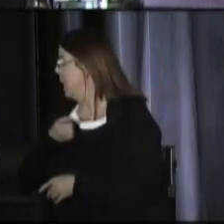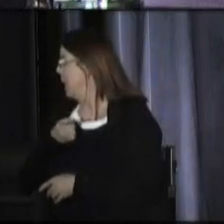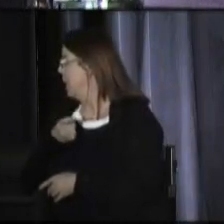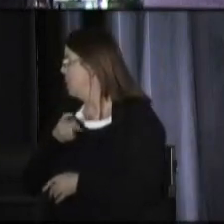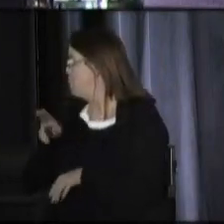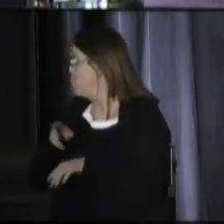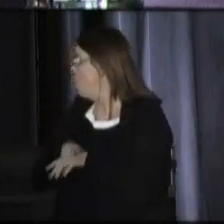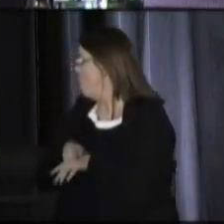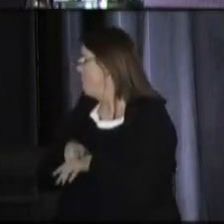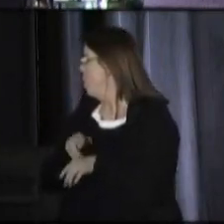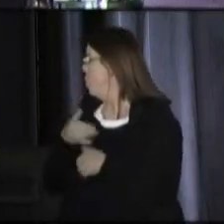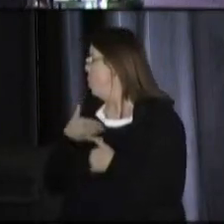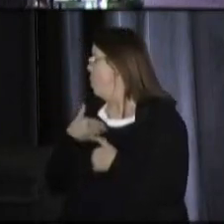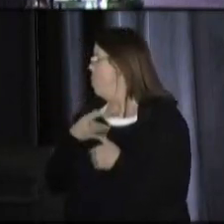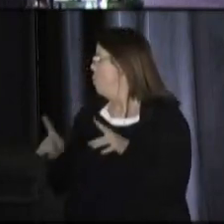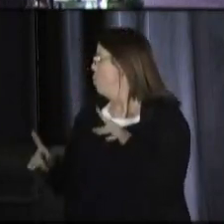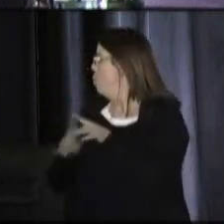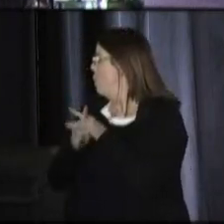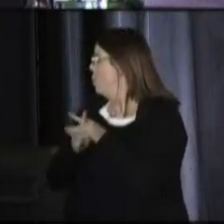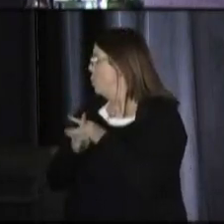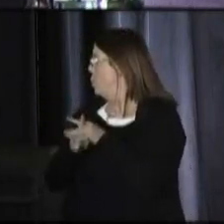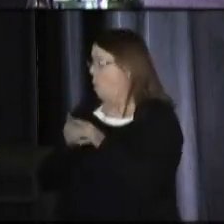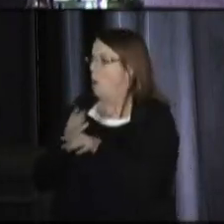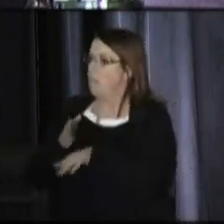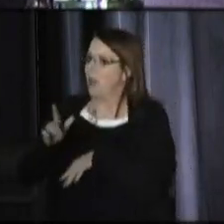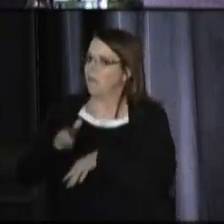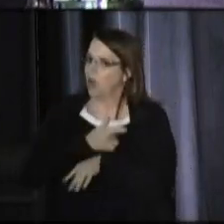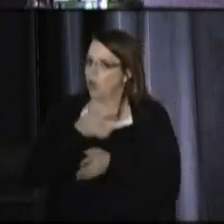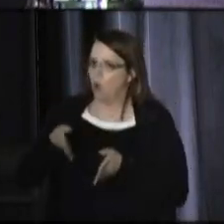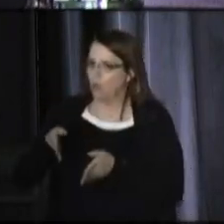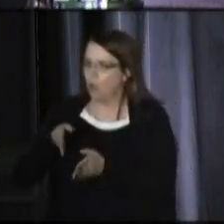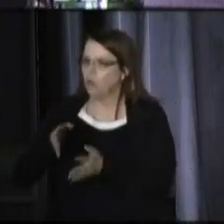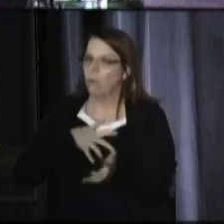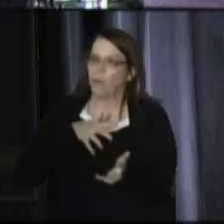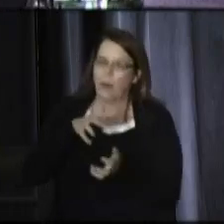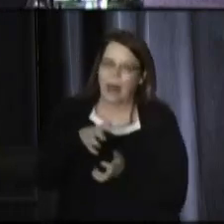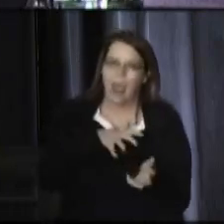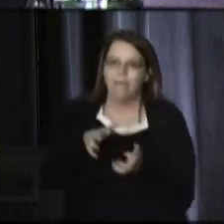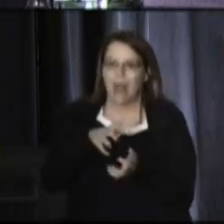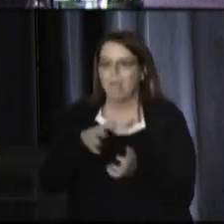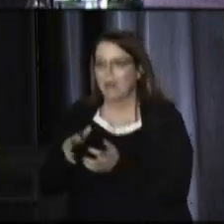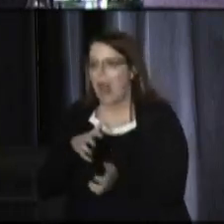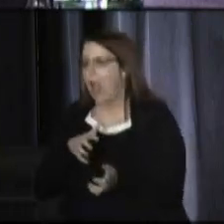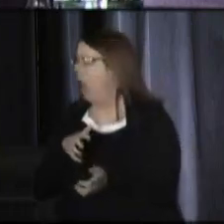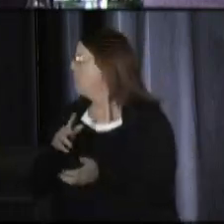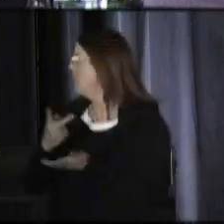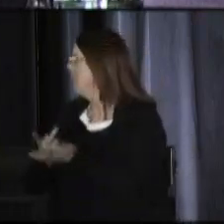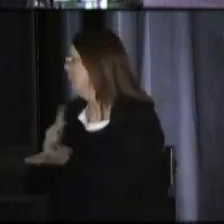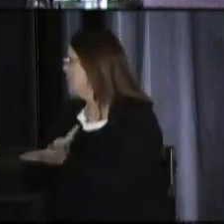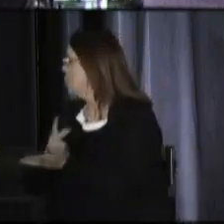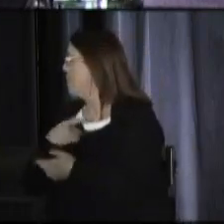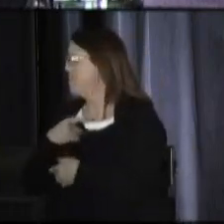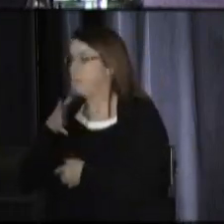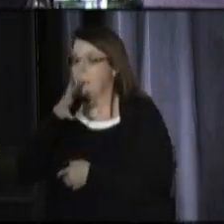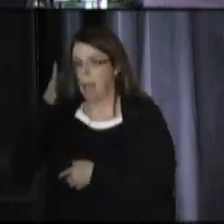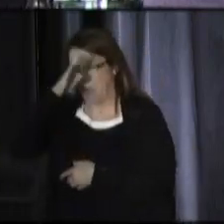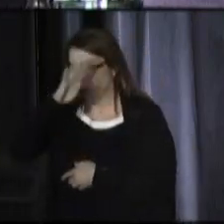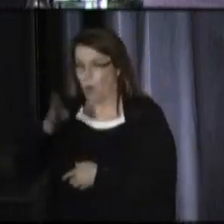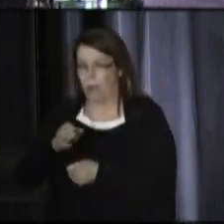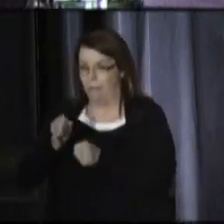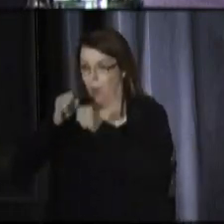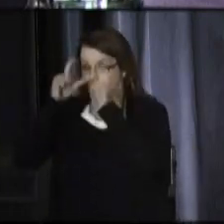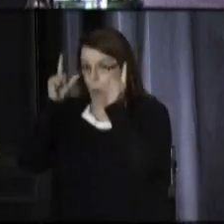me and leaves me again and again, and love is left. It is all that is ever left, and today I